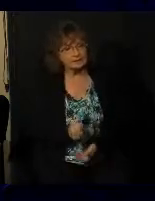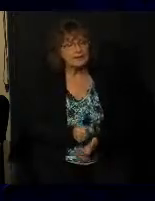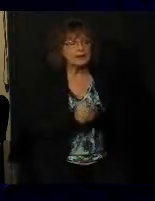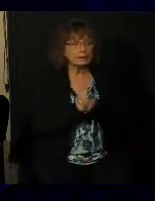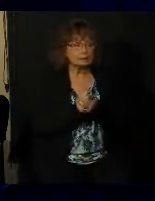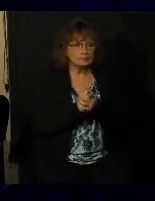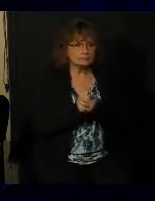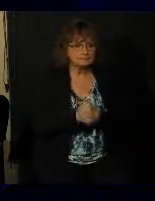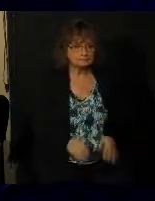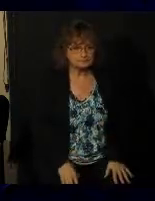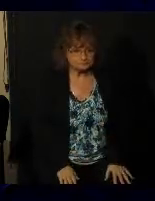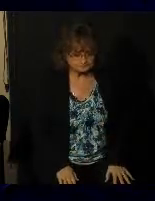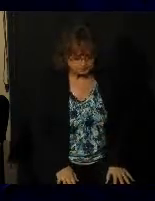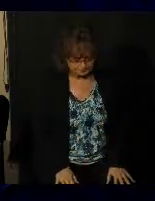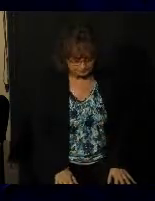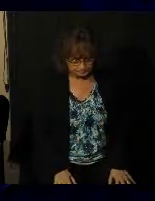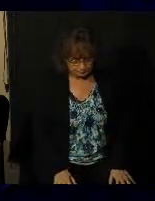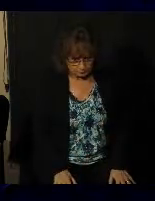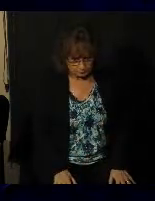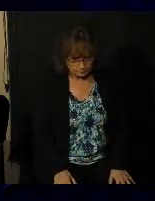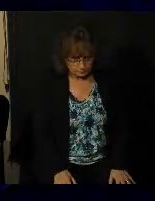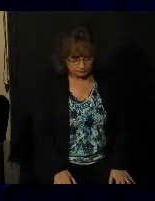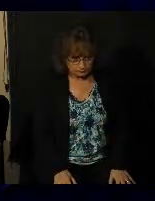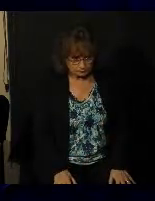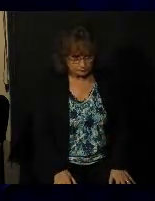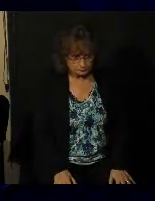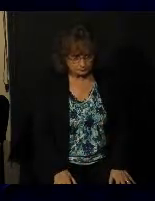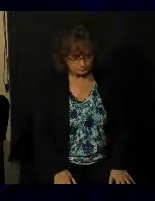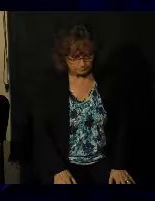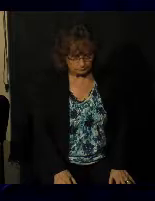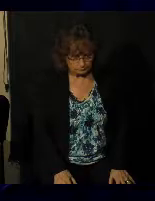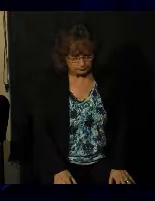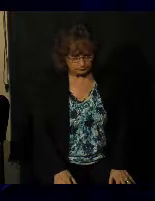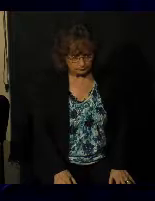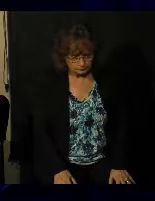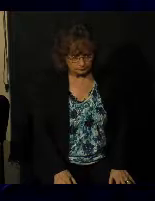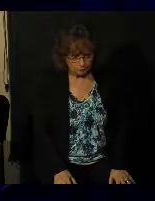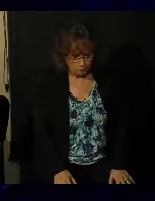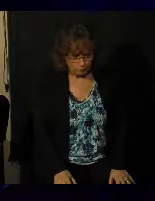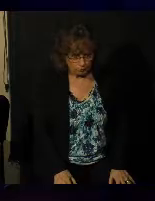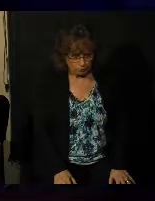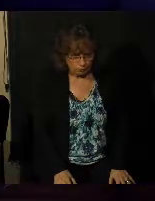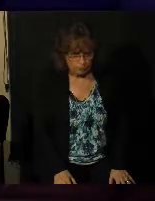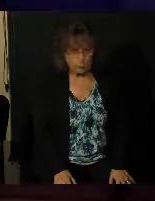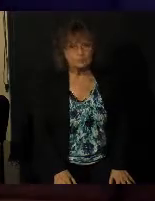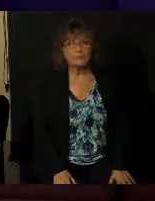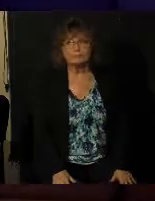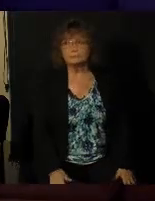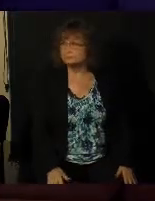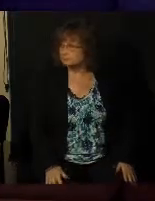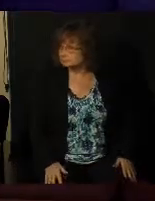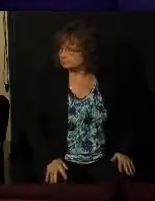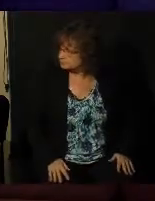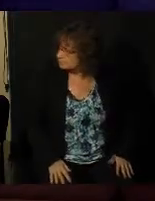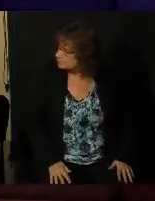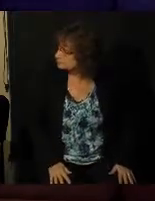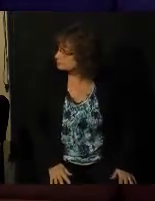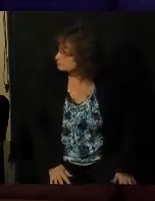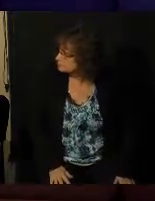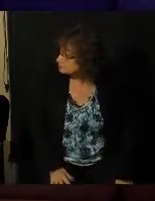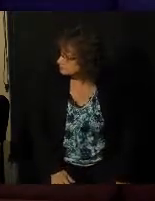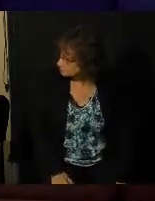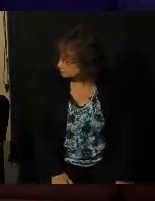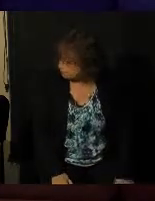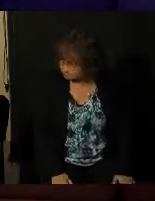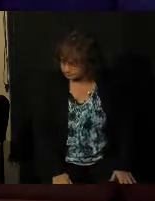church, we don't have many Salem ranches for youth because they go about it from a disciplined work standpoint that